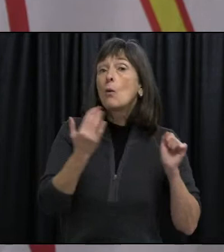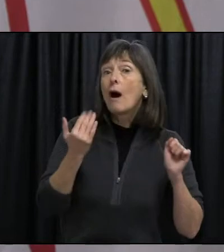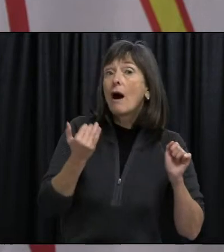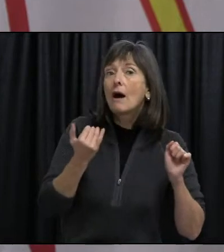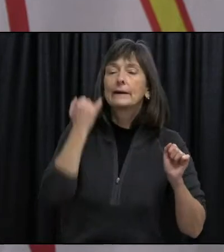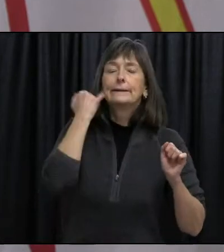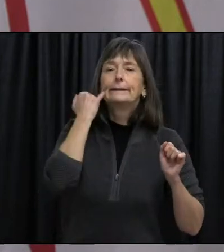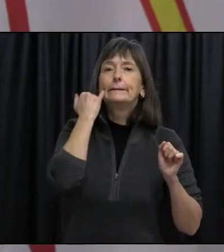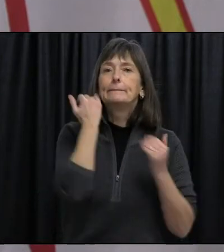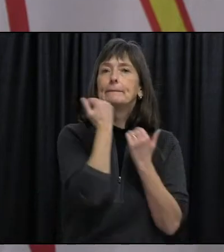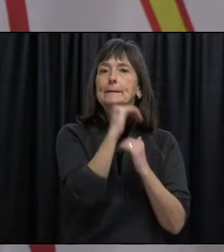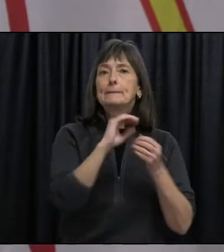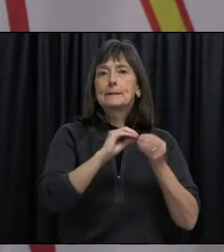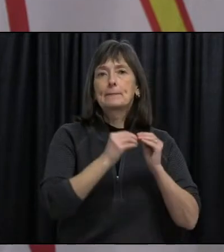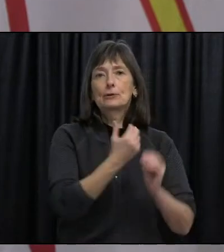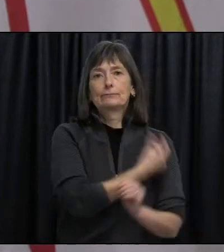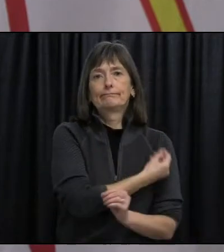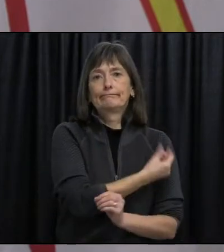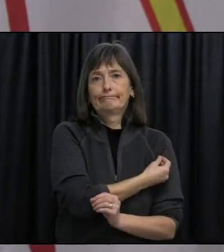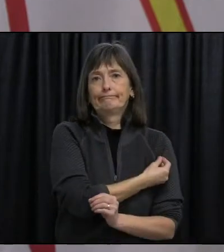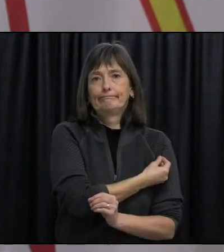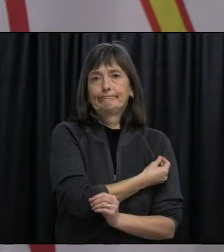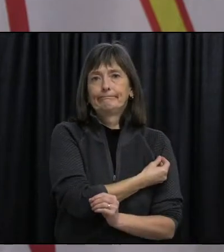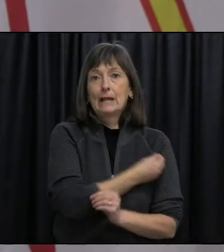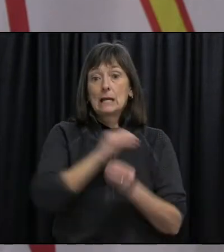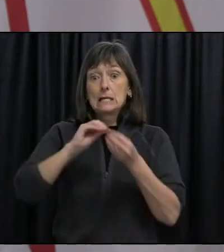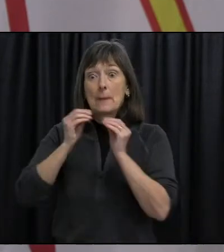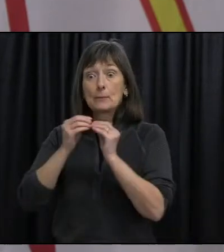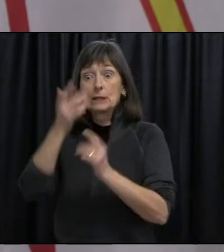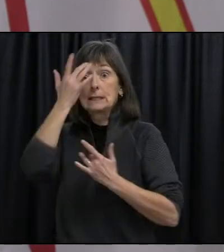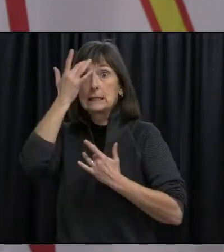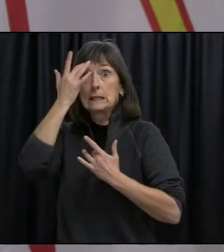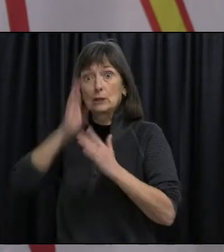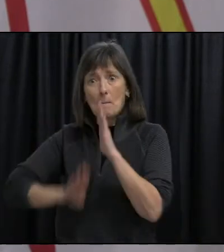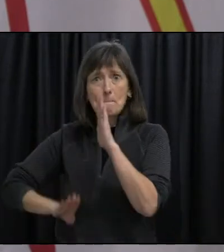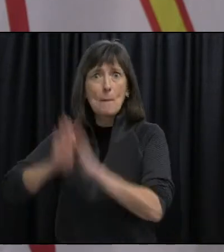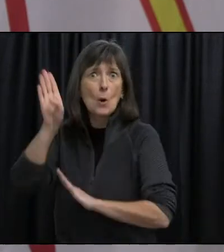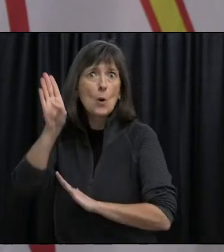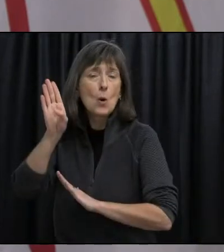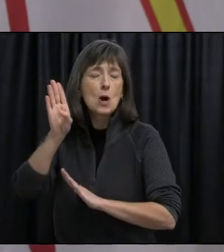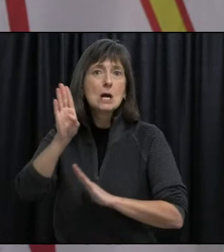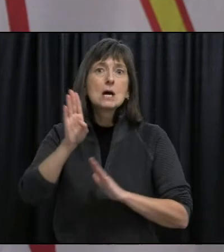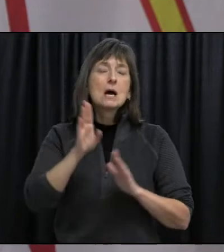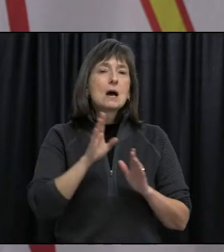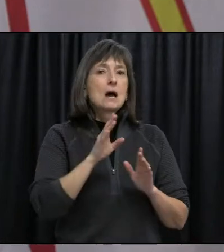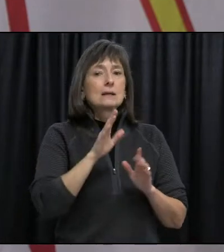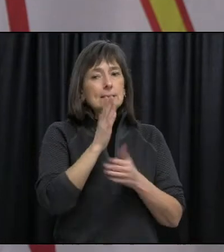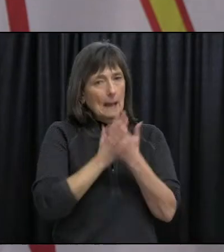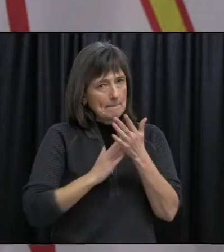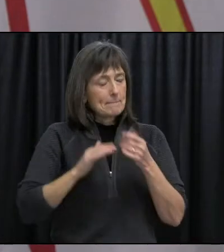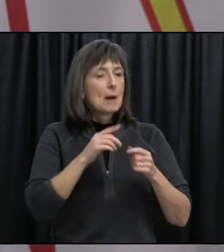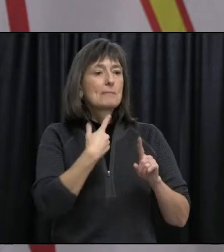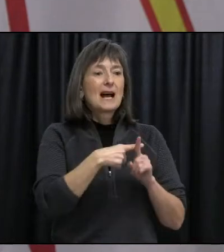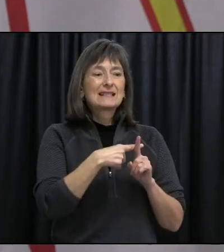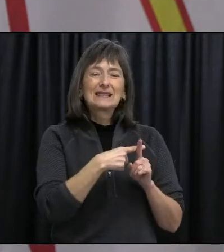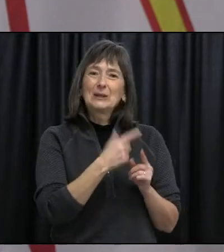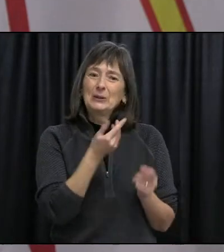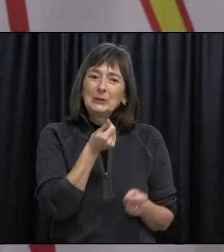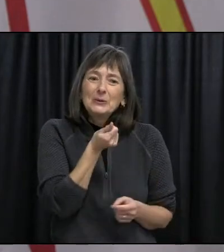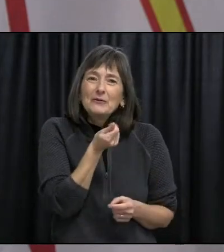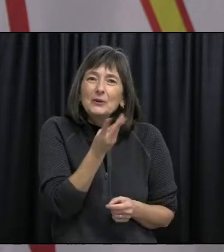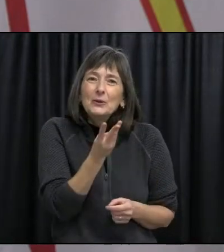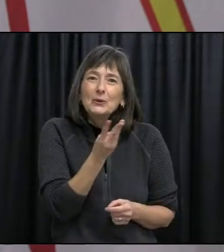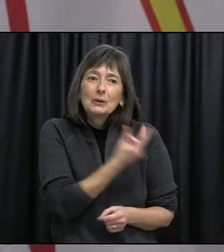vaccine supply and increasing case numbers and, COVID burden to certain areas. So what